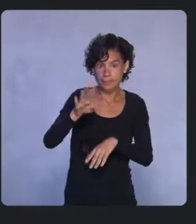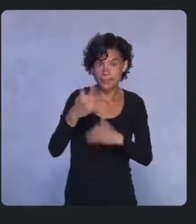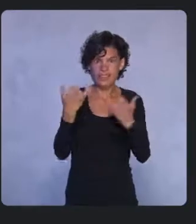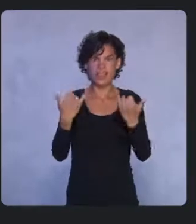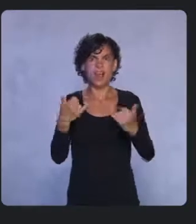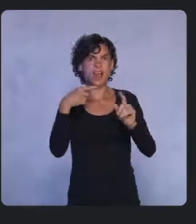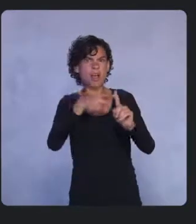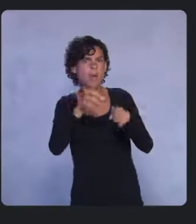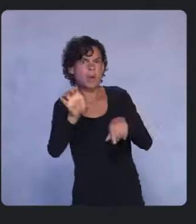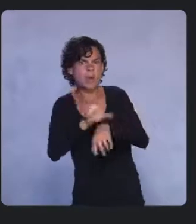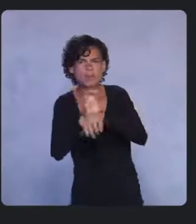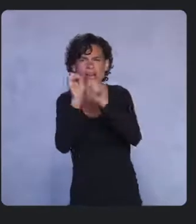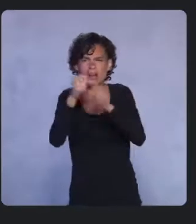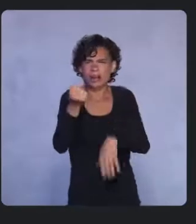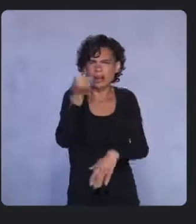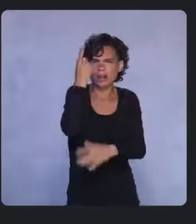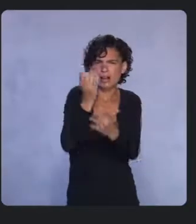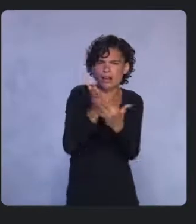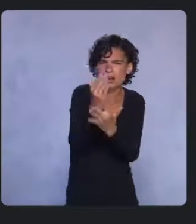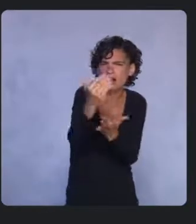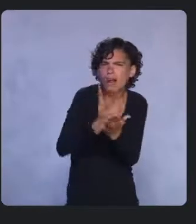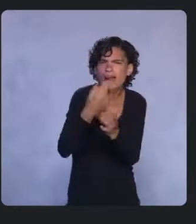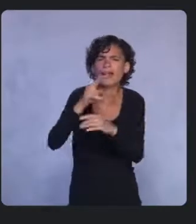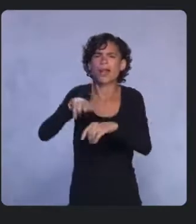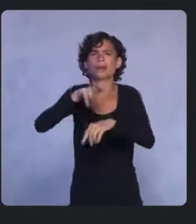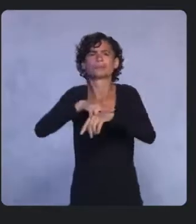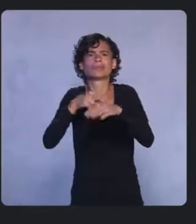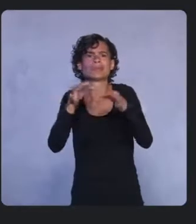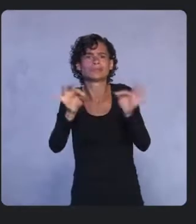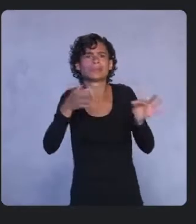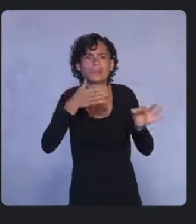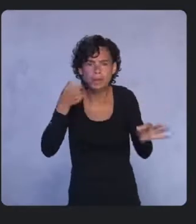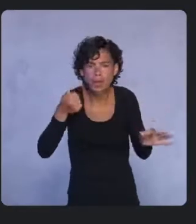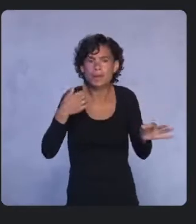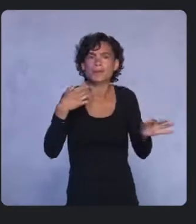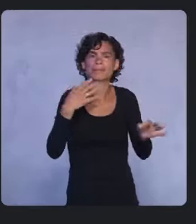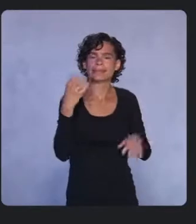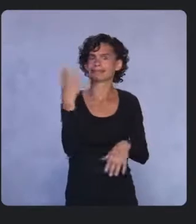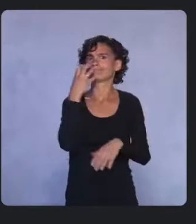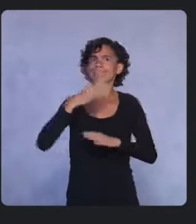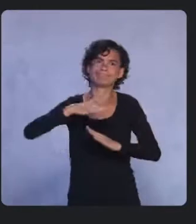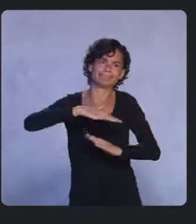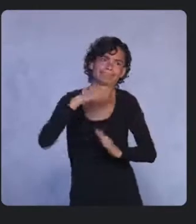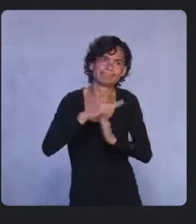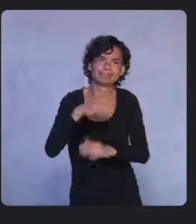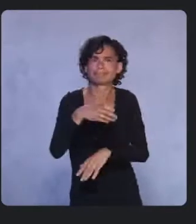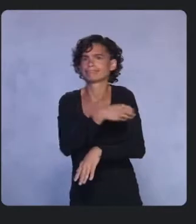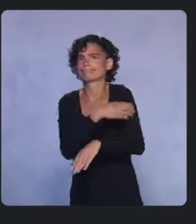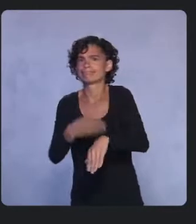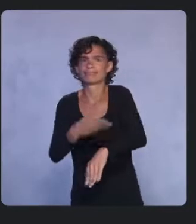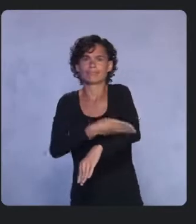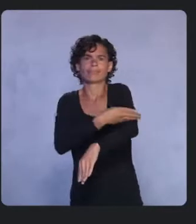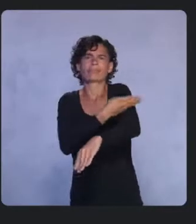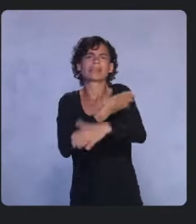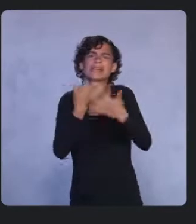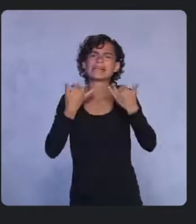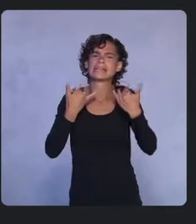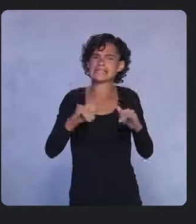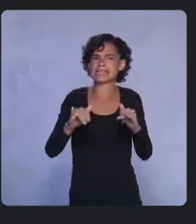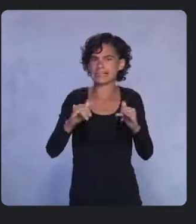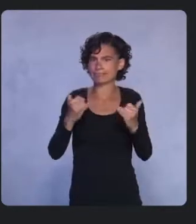natural language. Yet, despite the incredible power of computers, there are still moments like